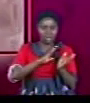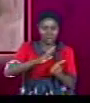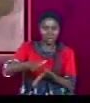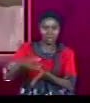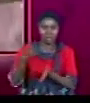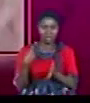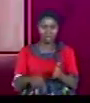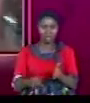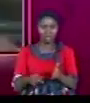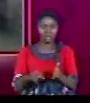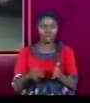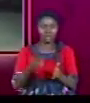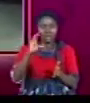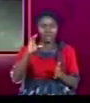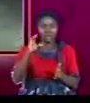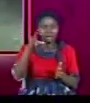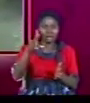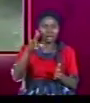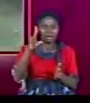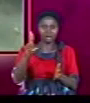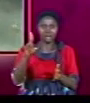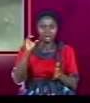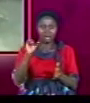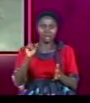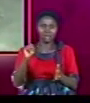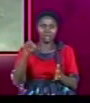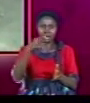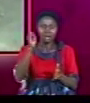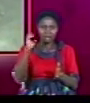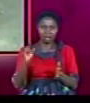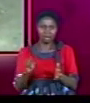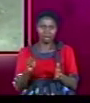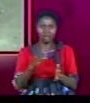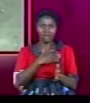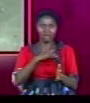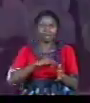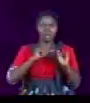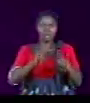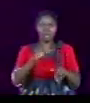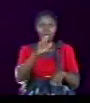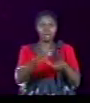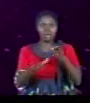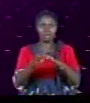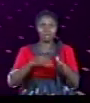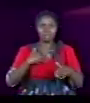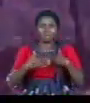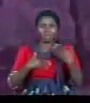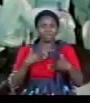I'm so grateful. I'm so happy. Praise the Lord.